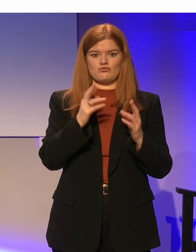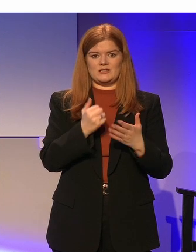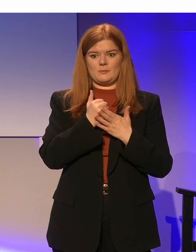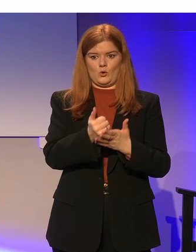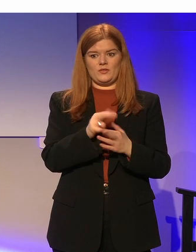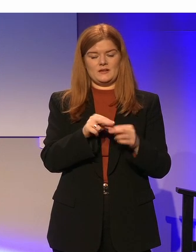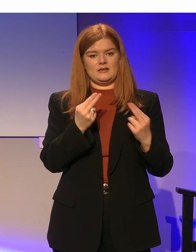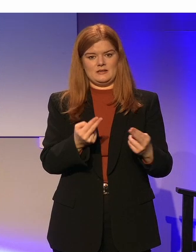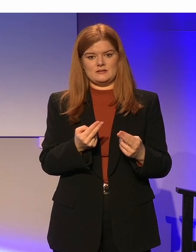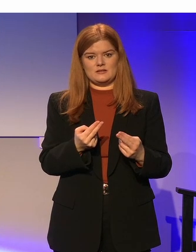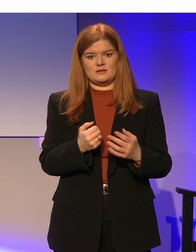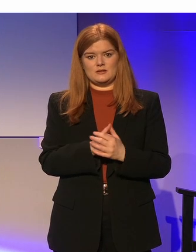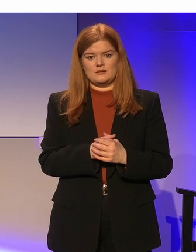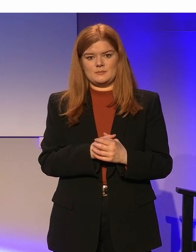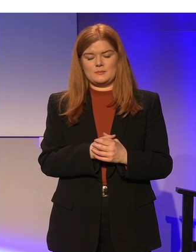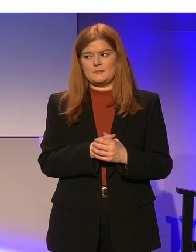that they need.